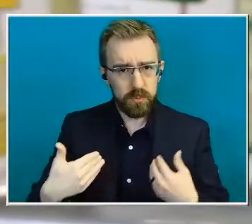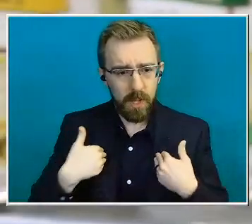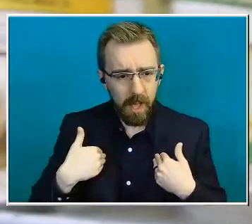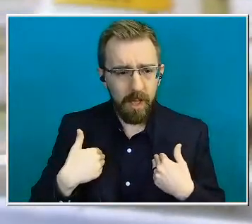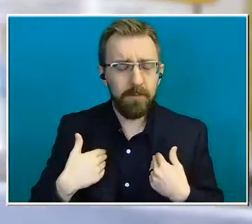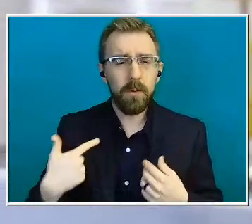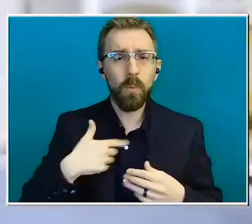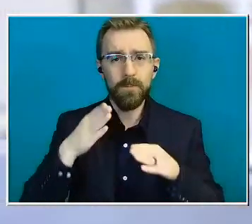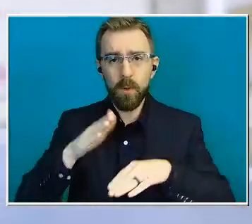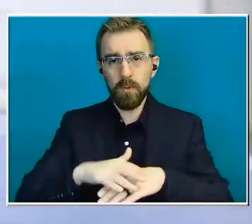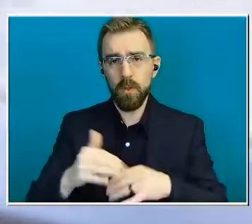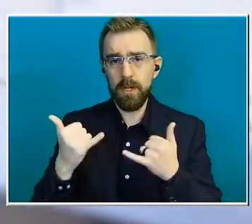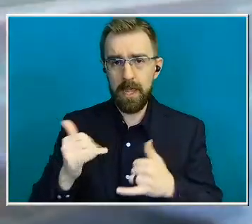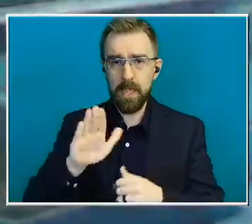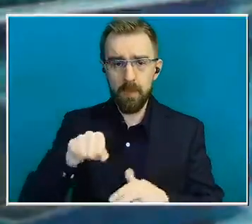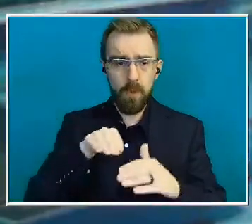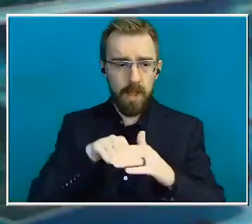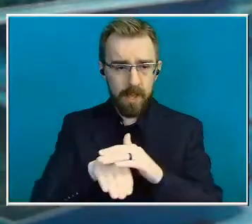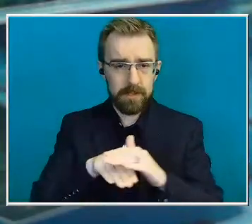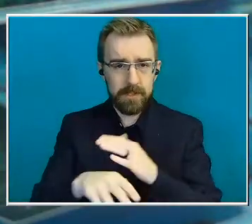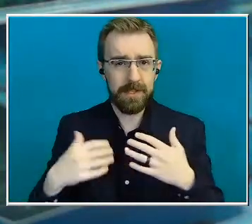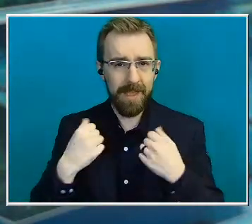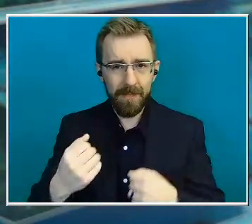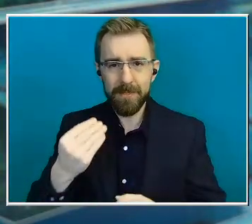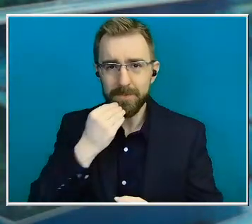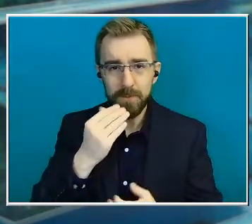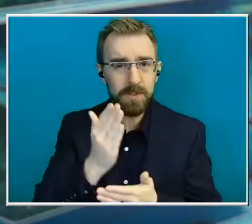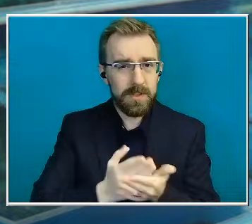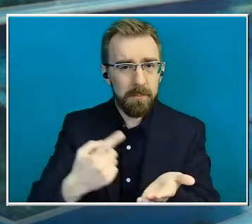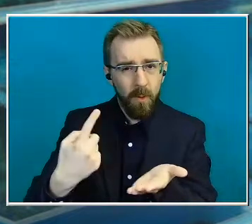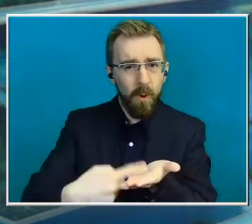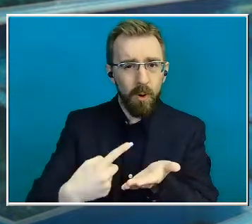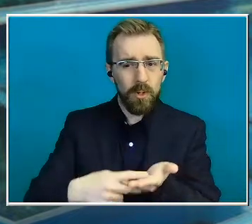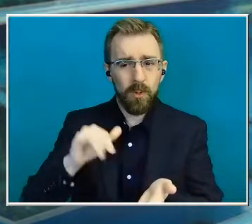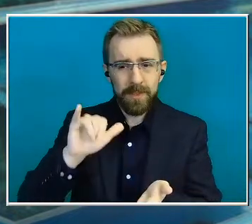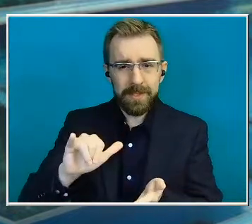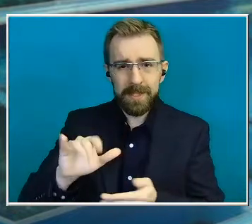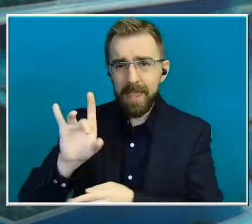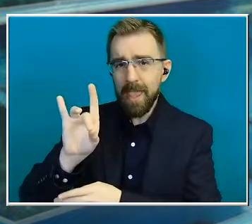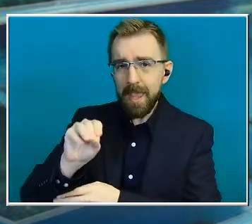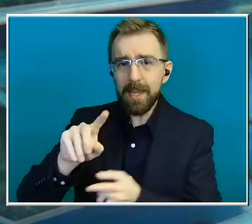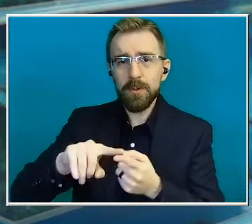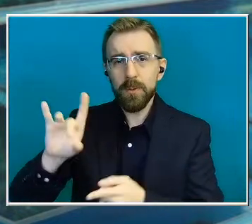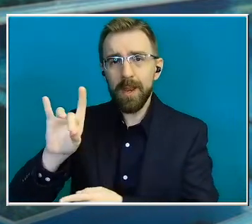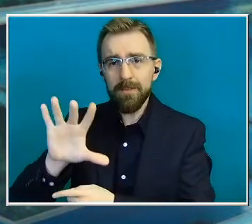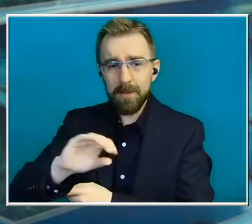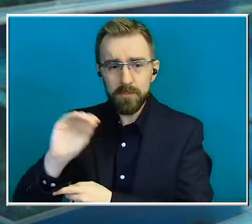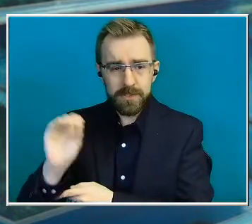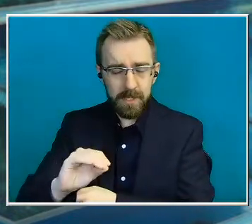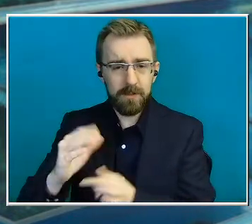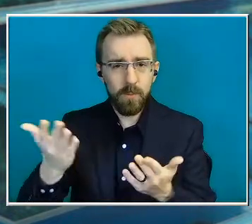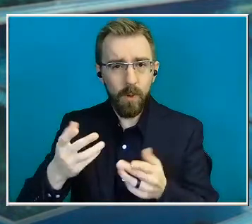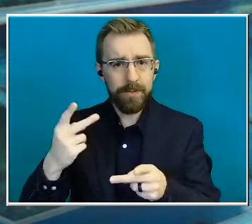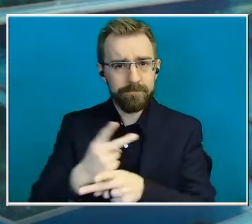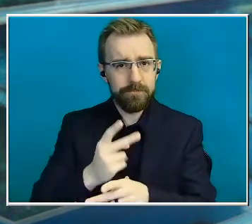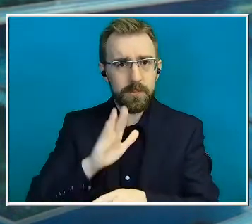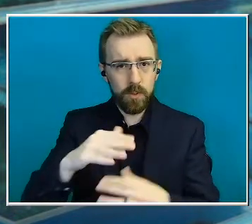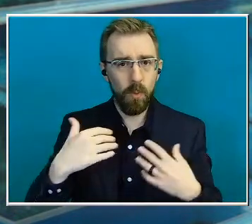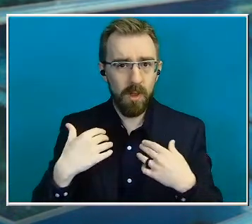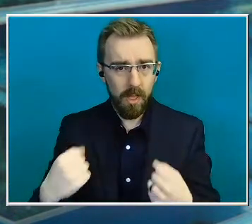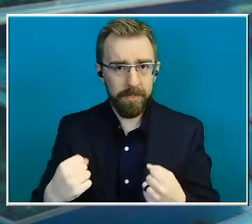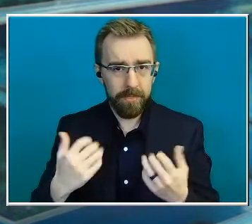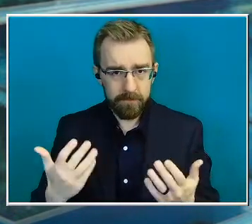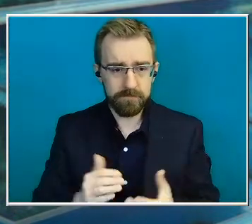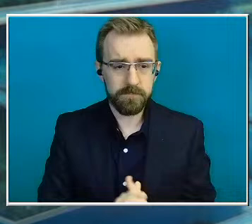your access to healthy food. Some would argue this is 80 to 85% of what determines your health. Today,